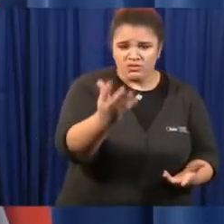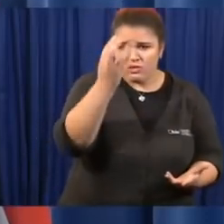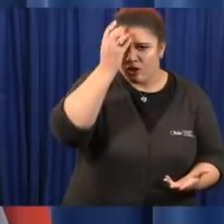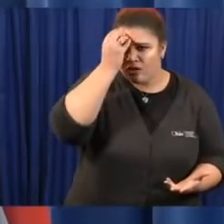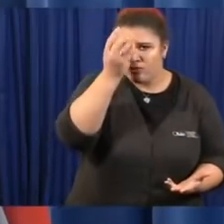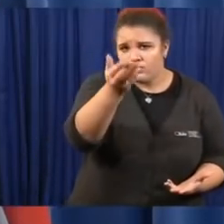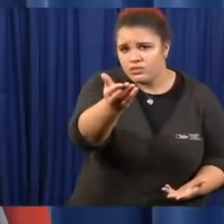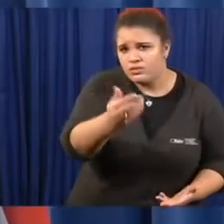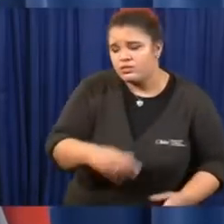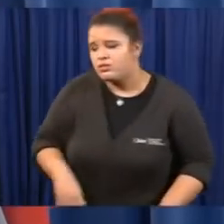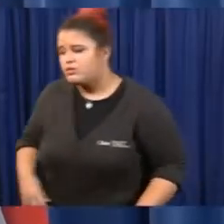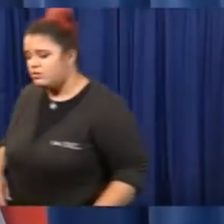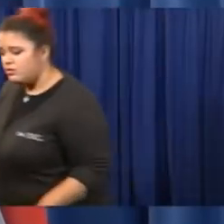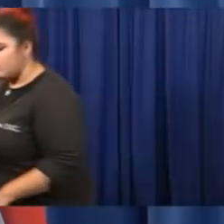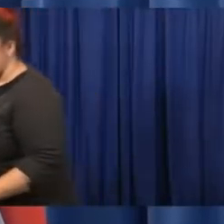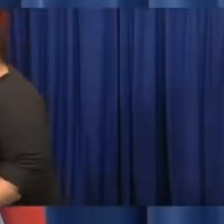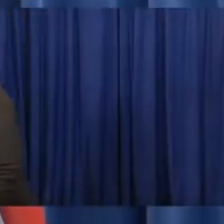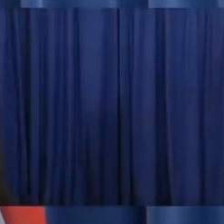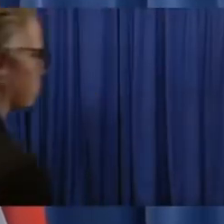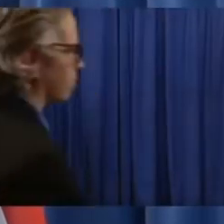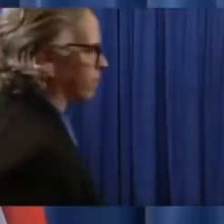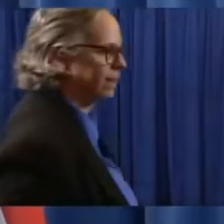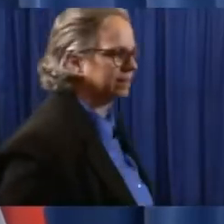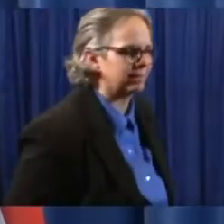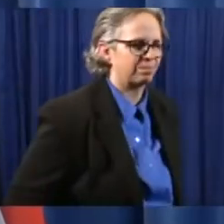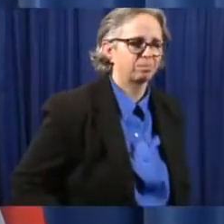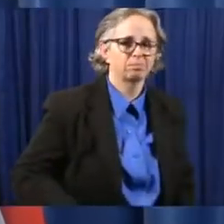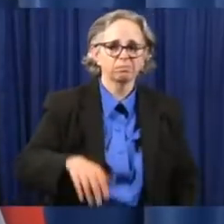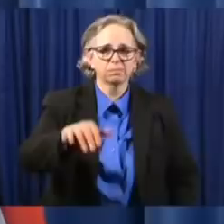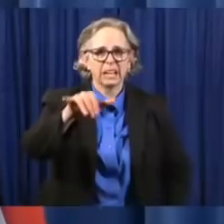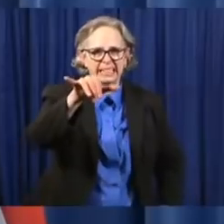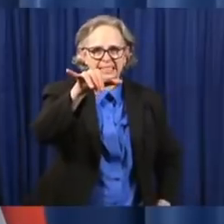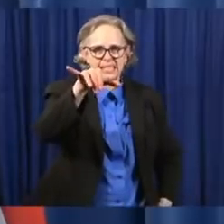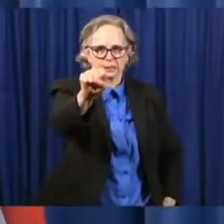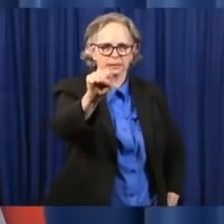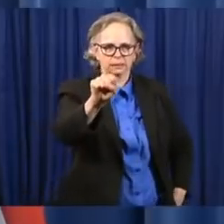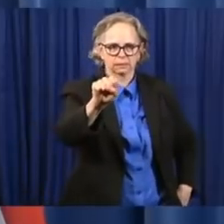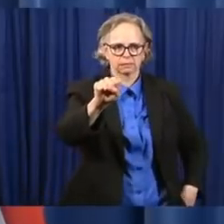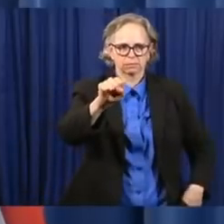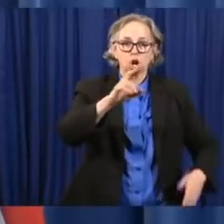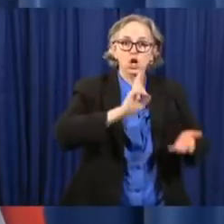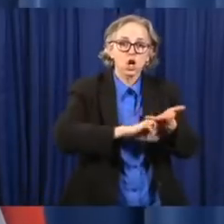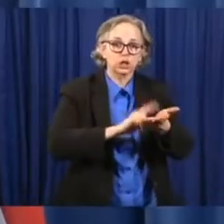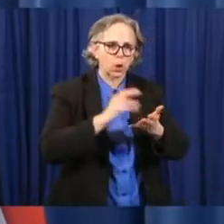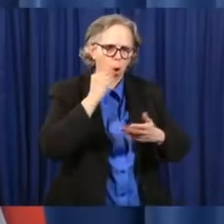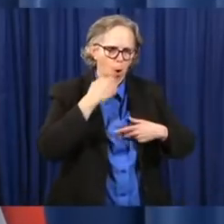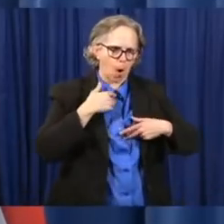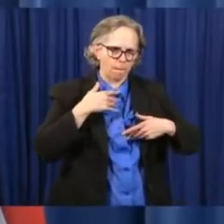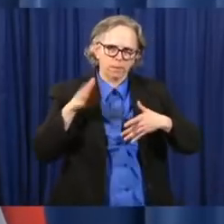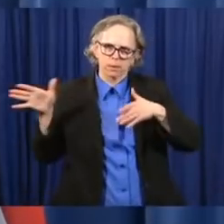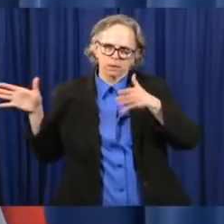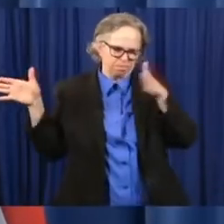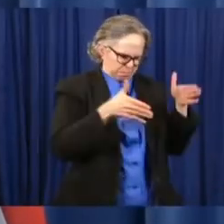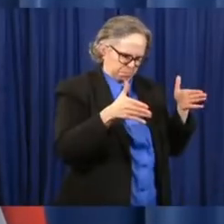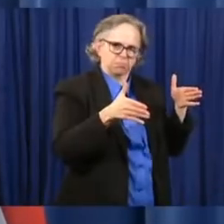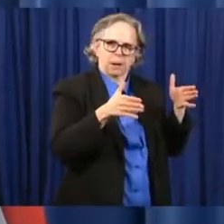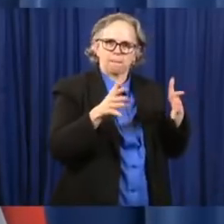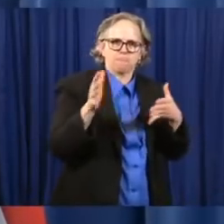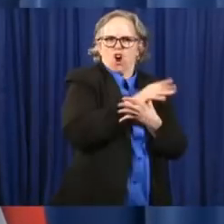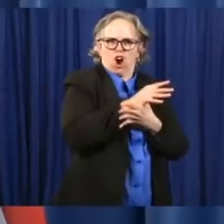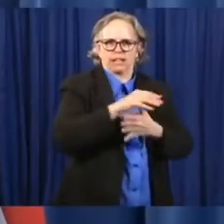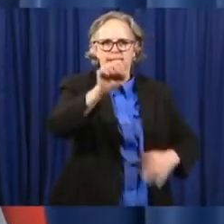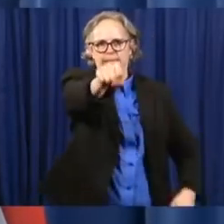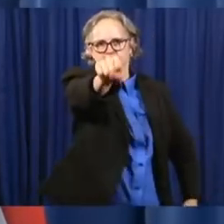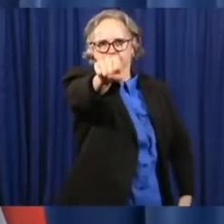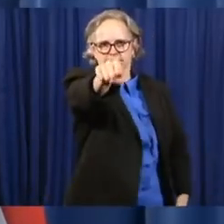The answer is yes. Nursing homes are a real priority. One of the things we do every day when we have